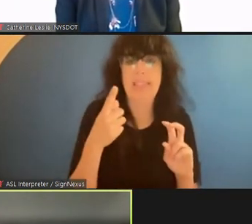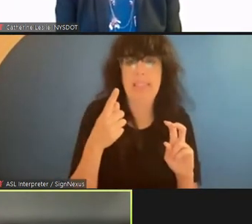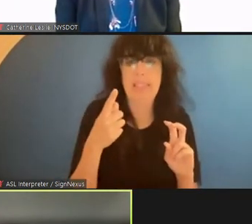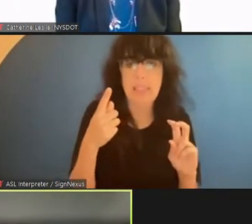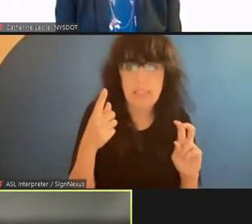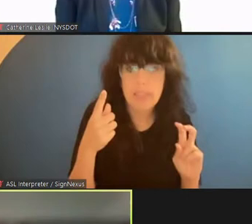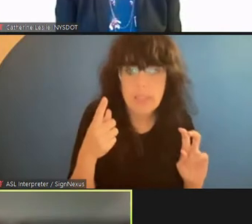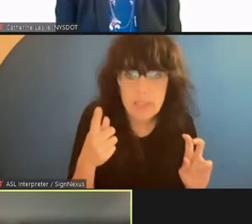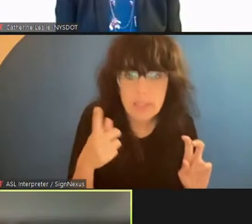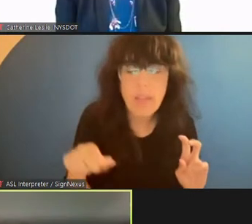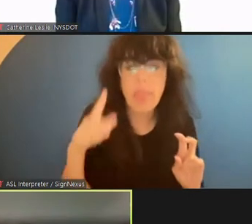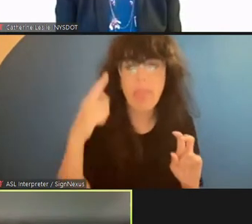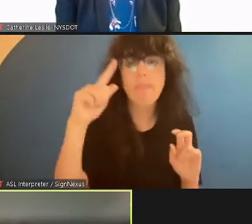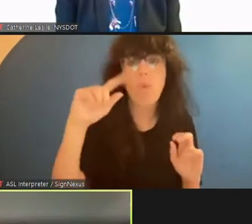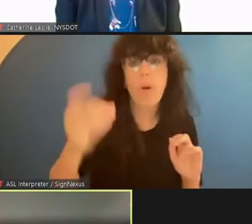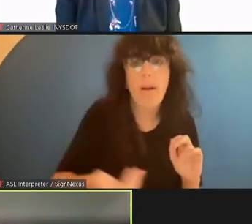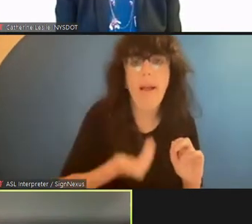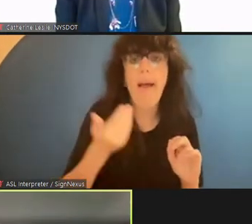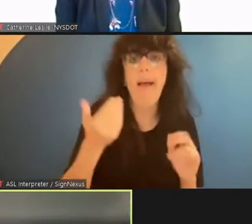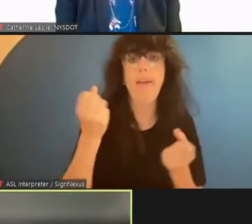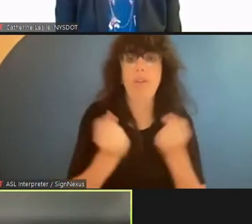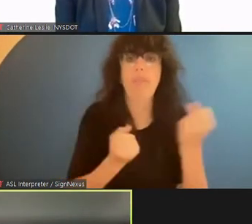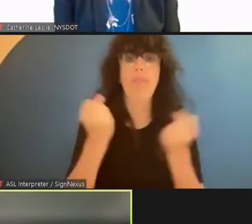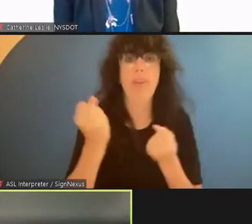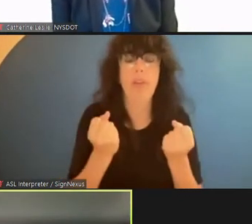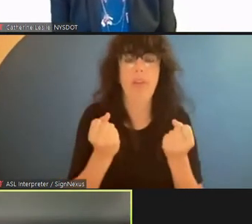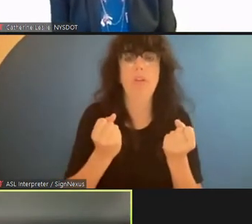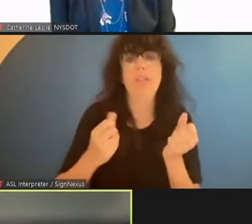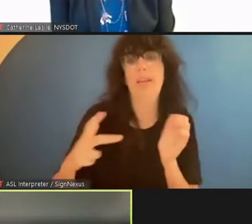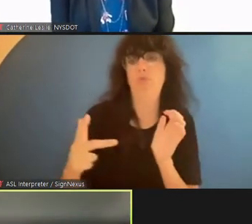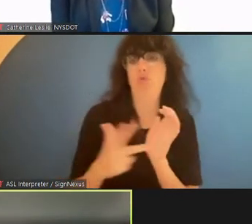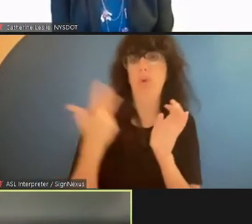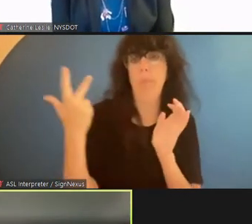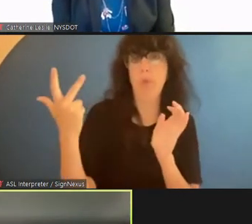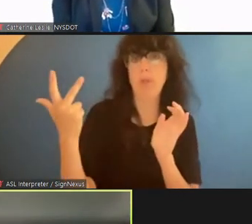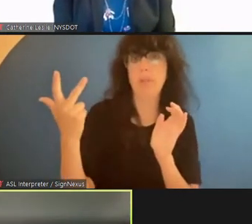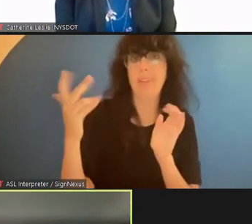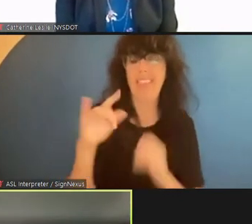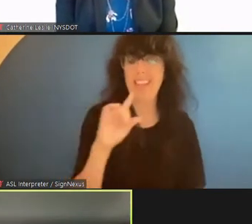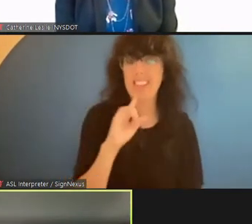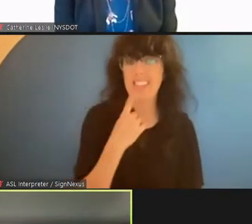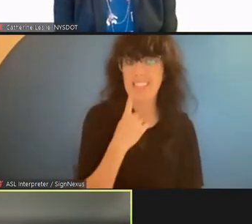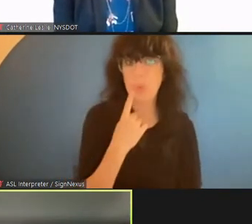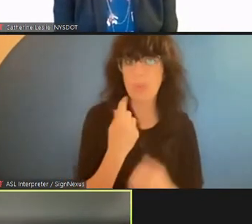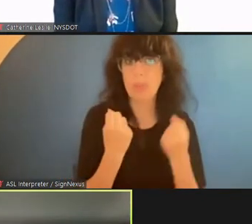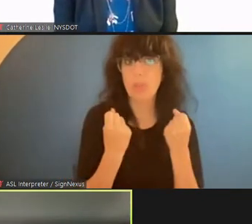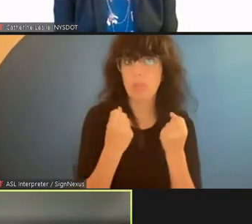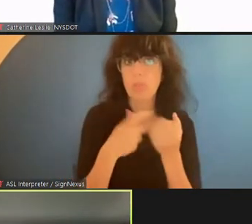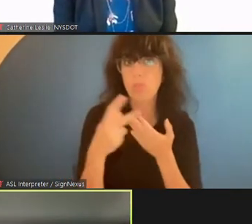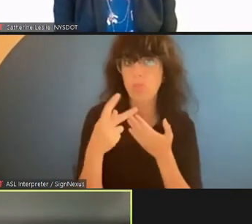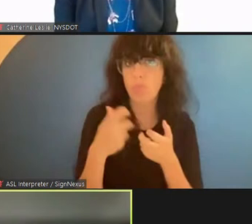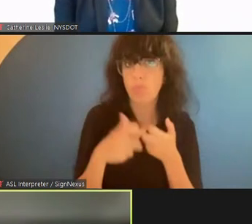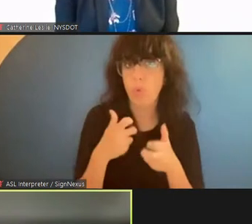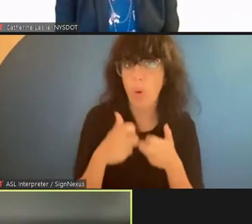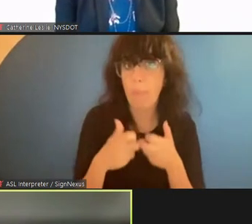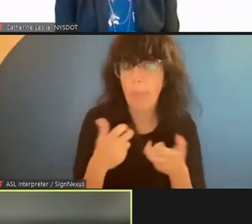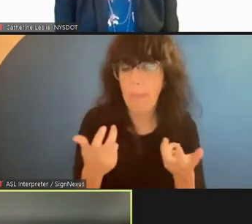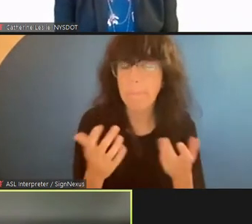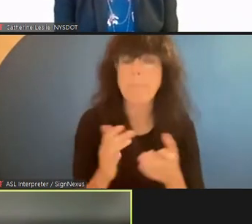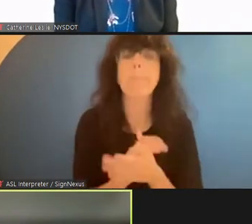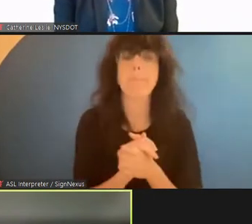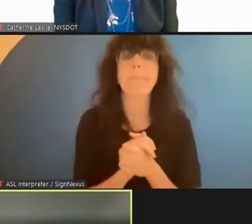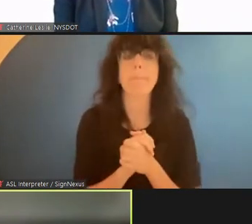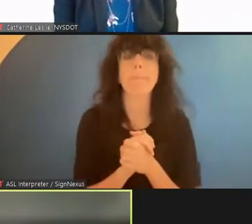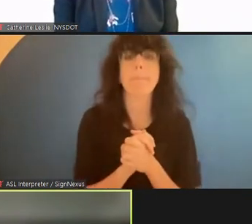the for higher vehicles have tripled over the past decade so there's a serious problem right there also in your